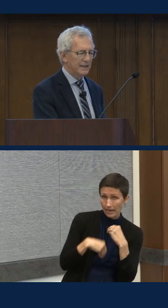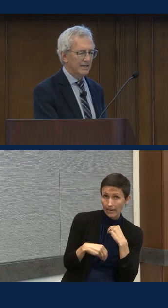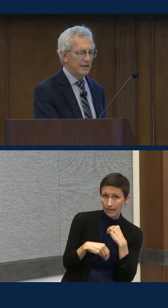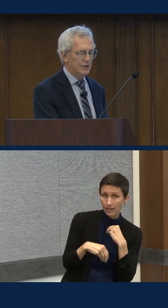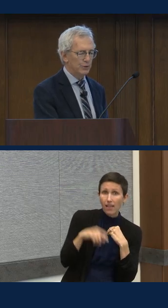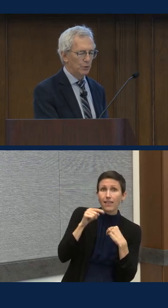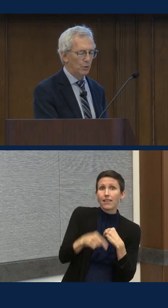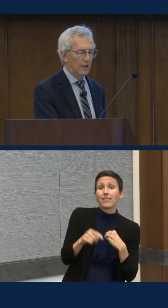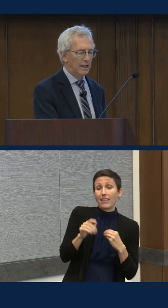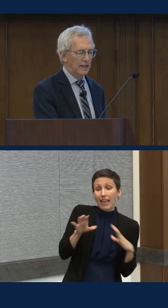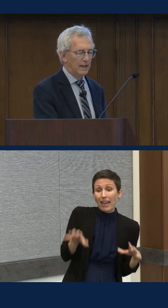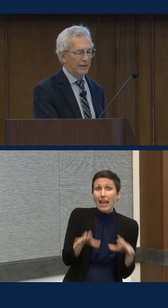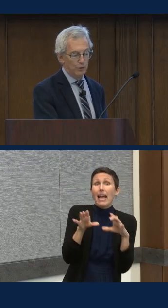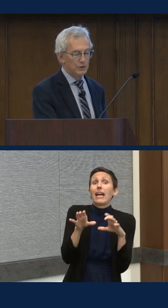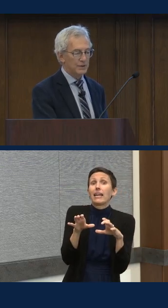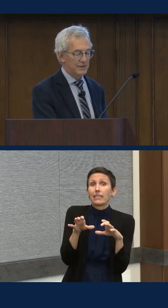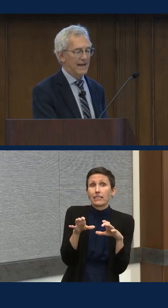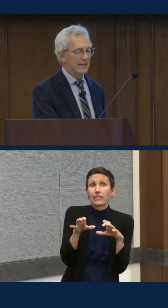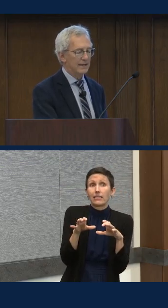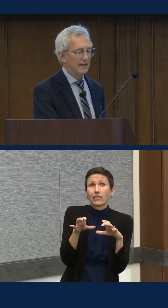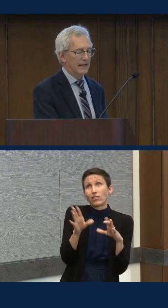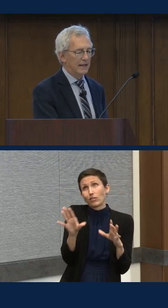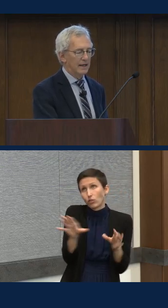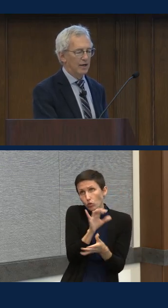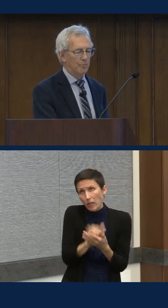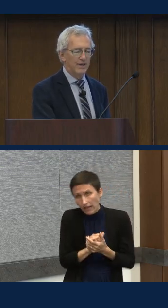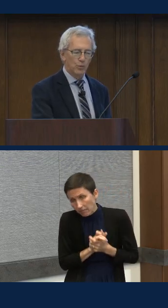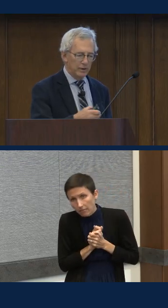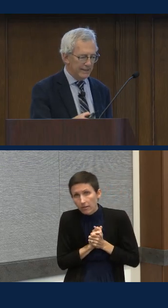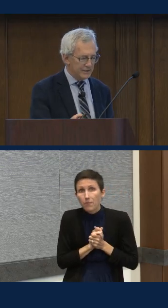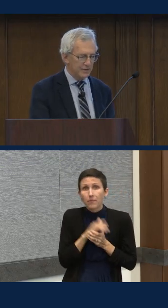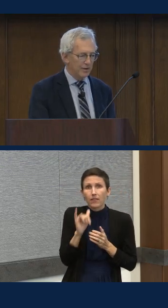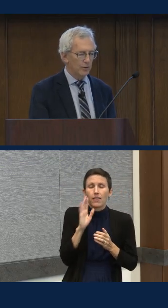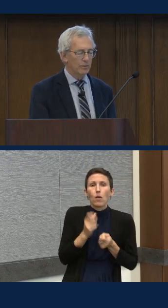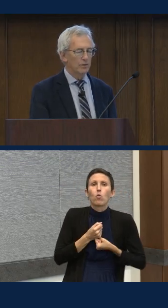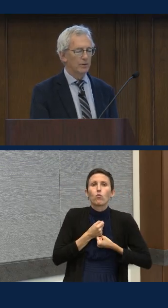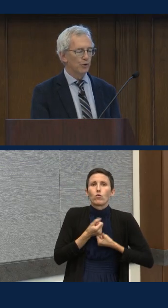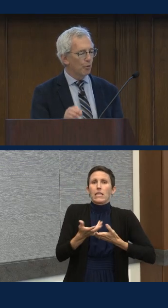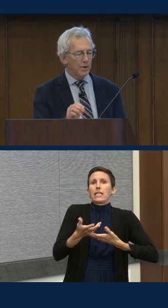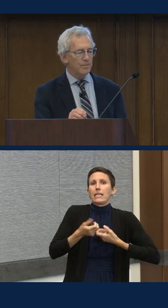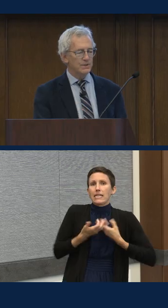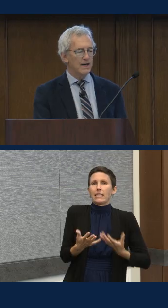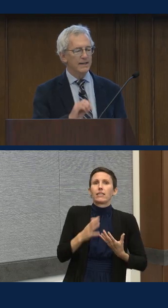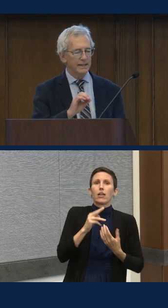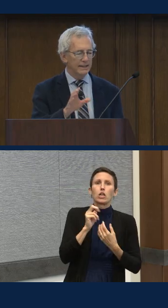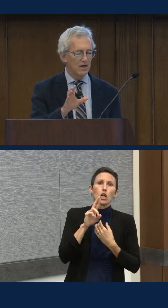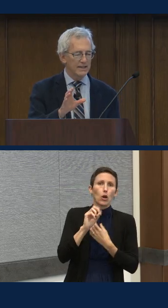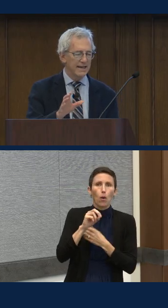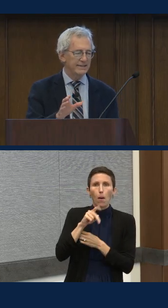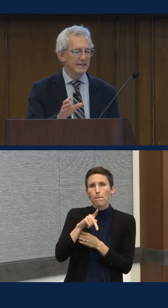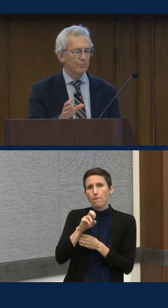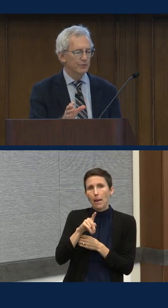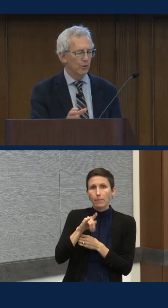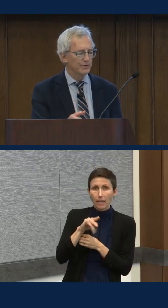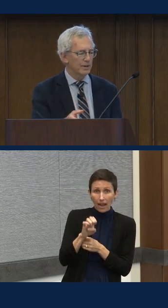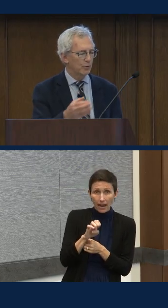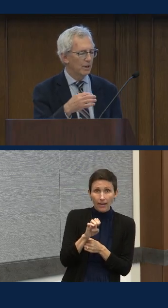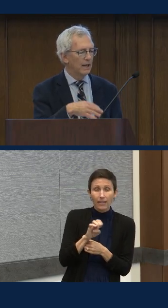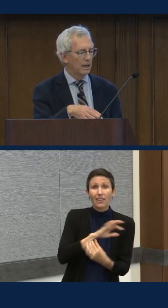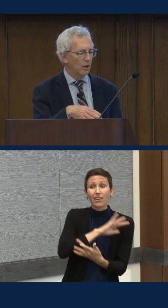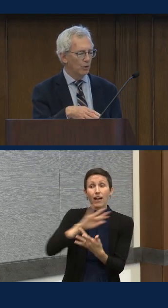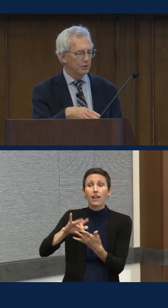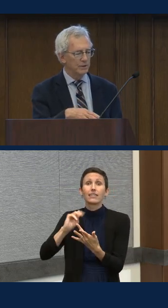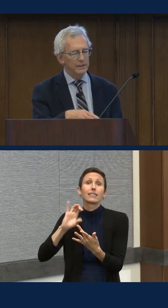act to do just that. They release their neuropeptide, it contacts the MC4